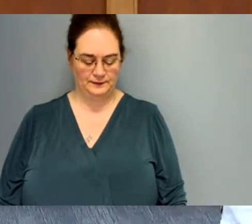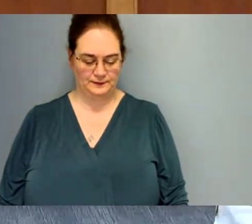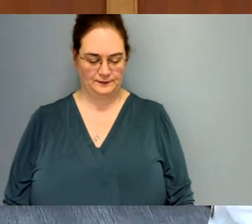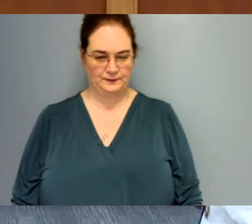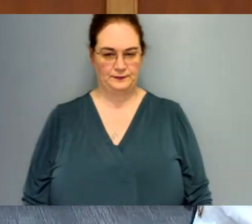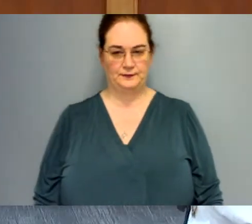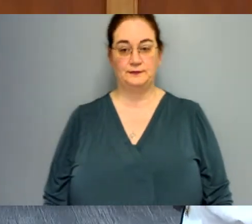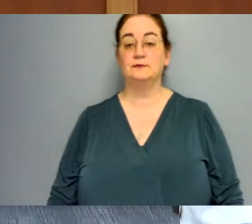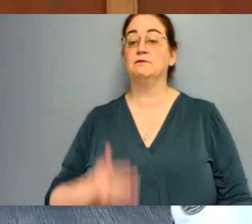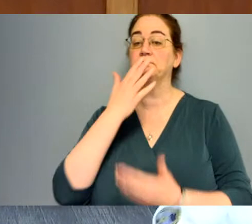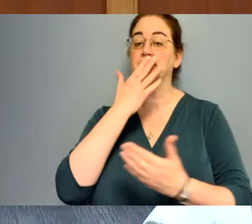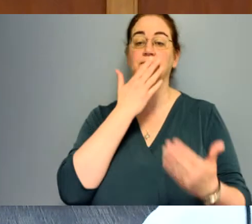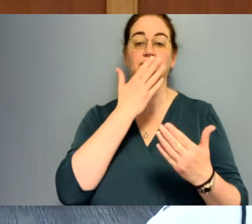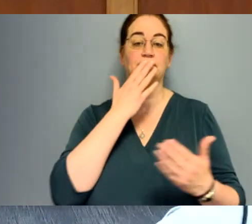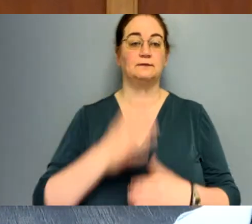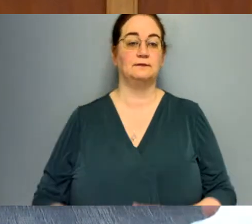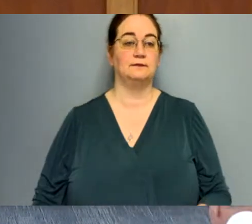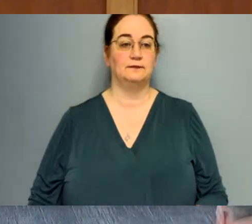Thank you.